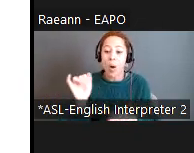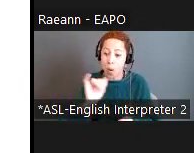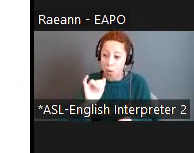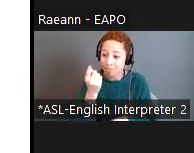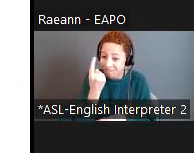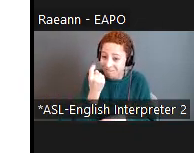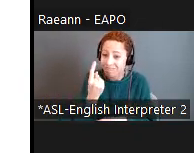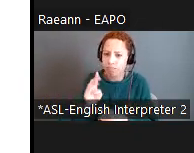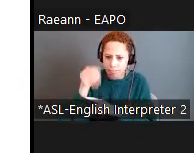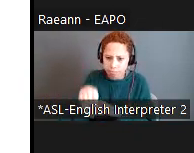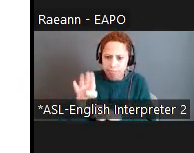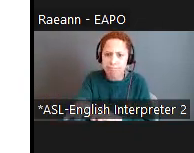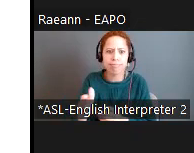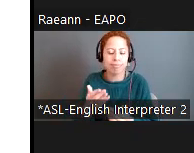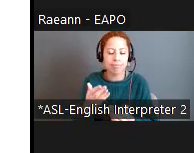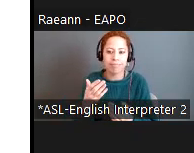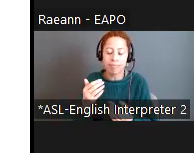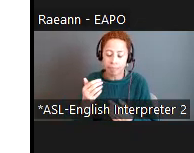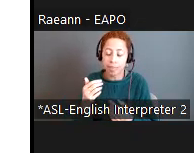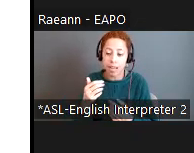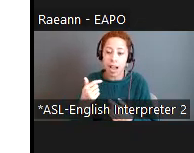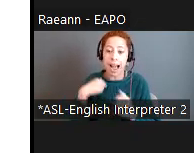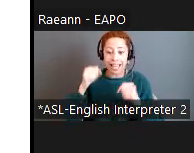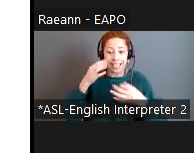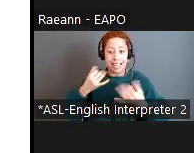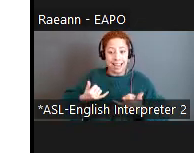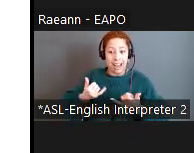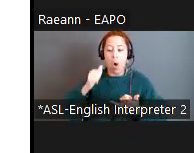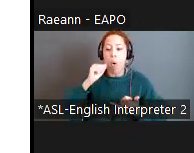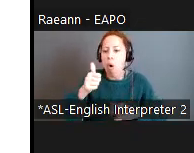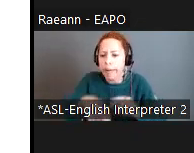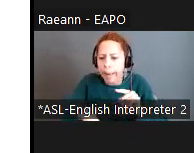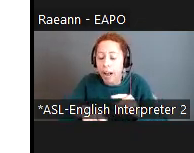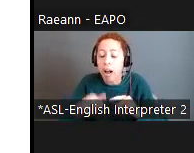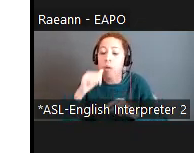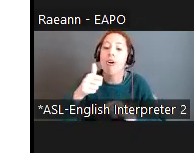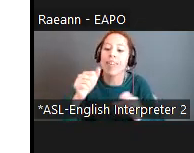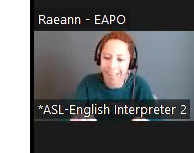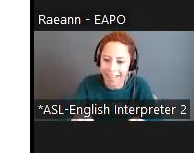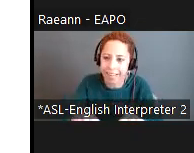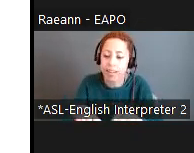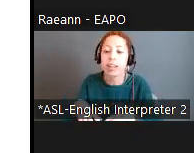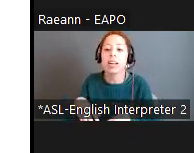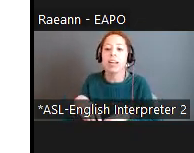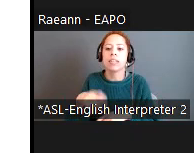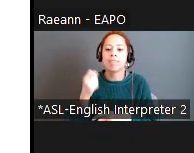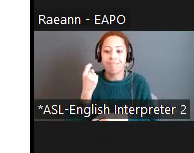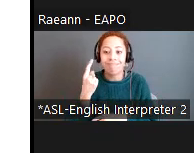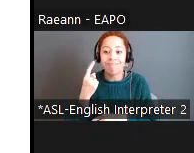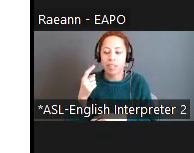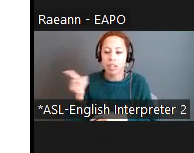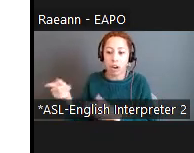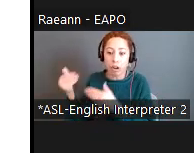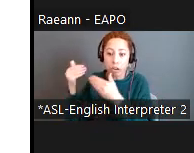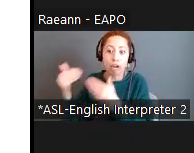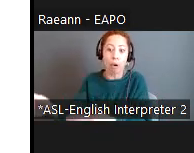next day you can. So your attorney should not be taking over and acting for you. The moment they've used that document once, holding on to